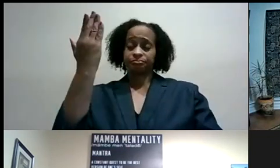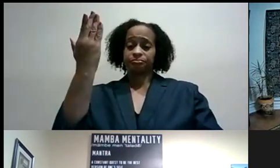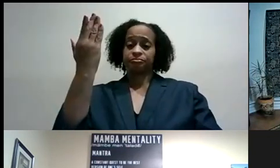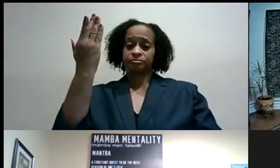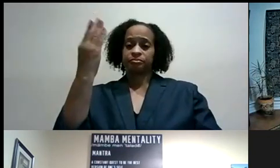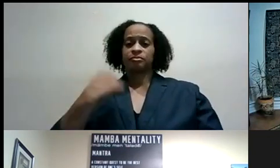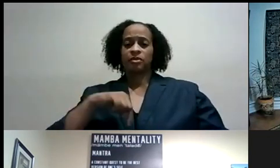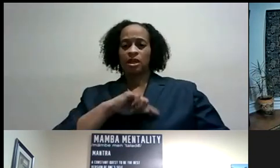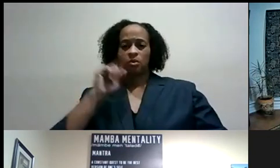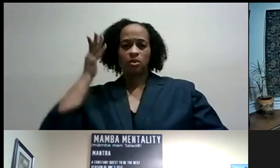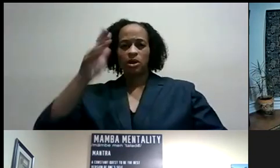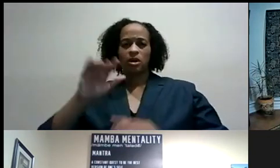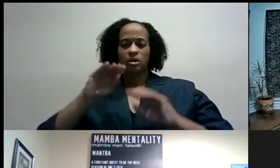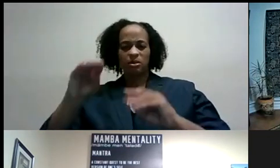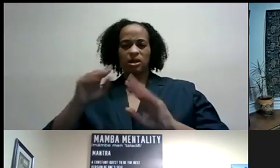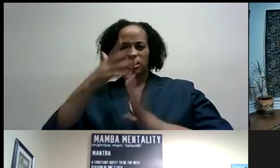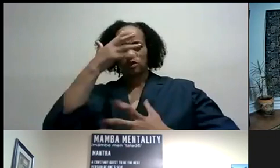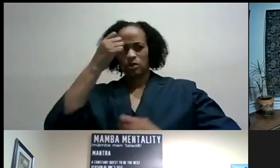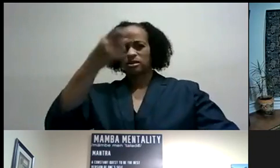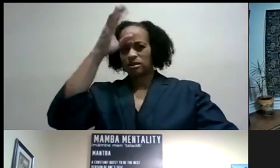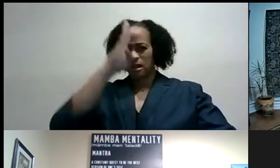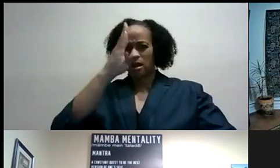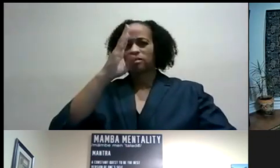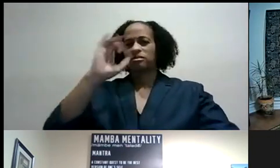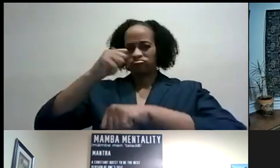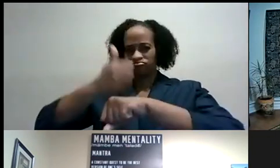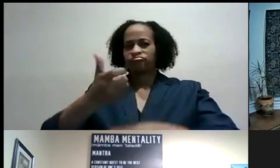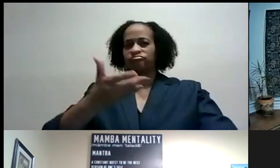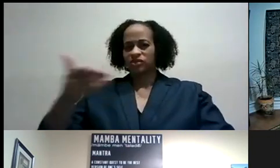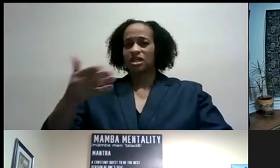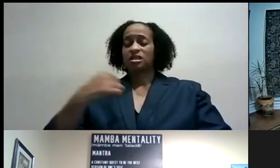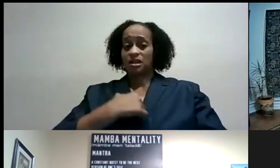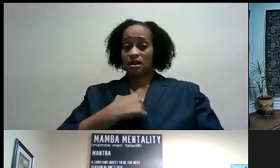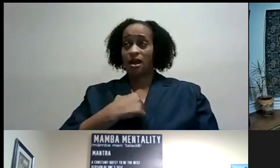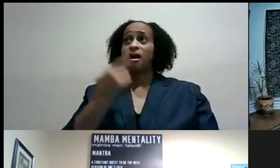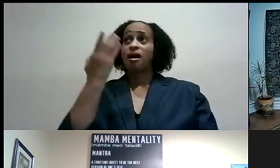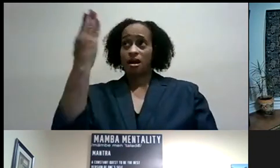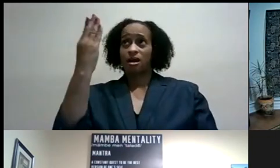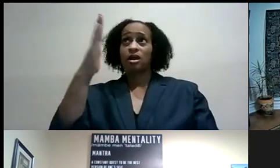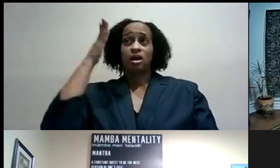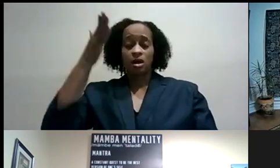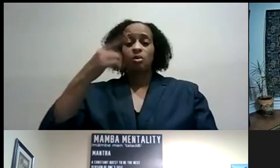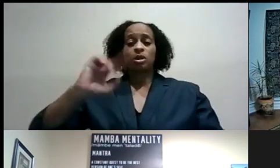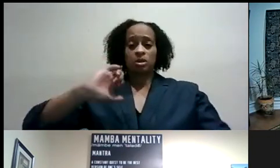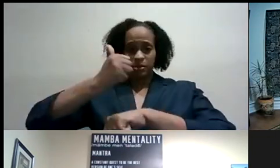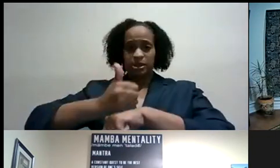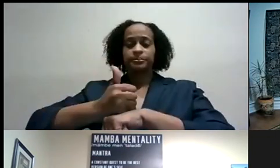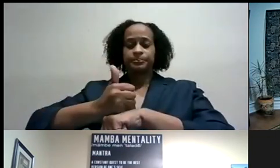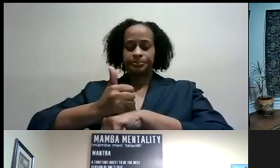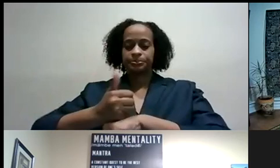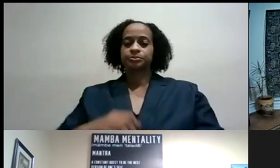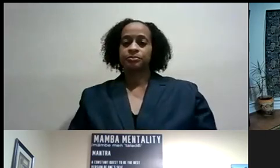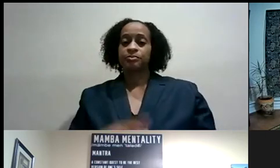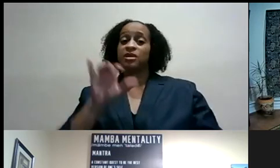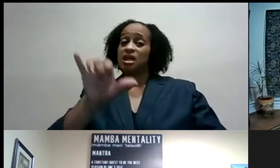can we trust God to put things? God says, yes. I will put. That's